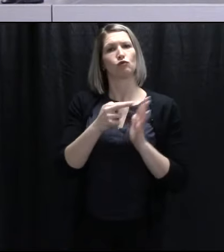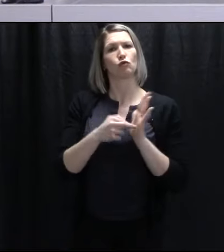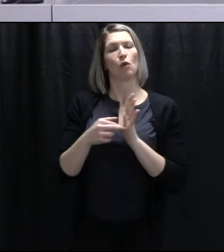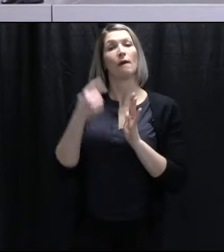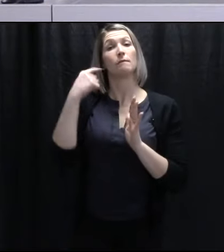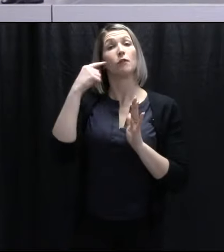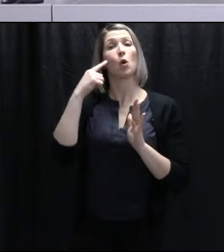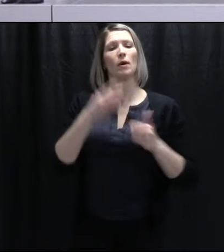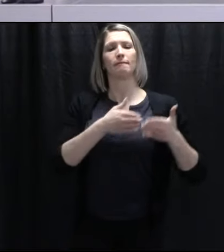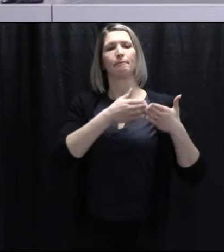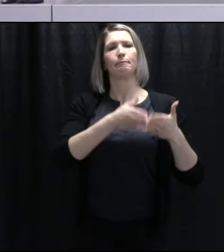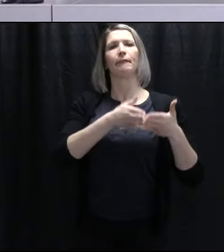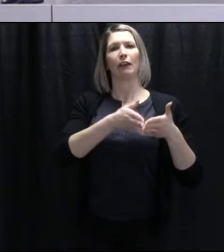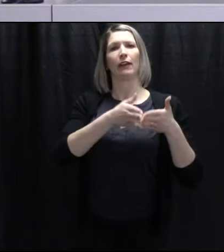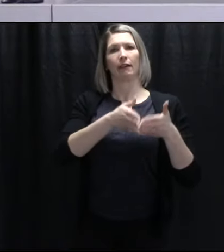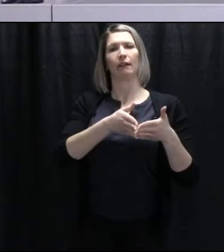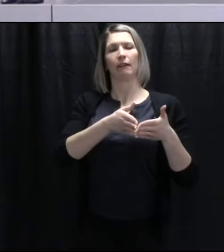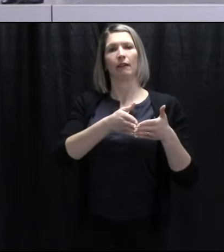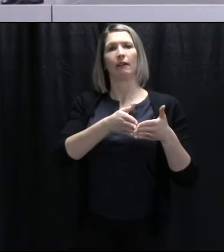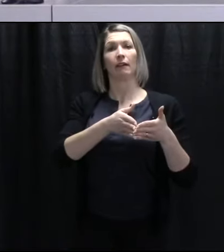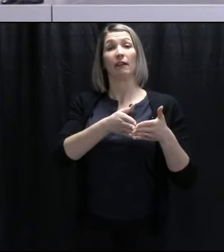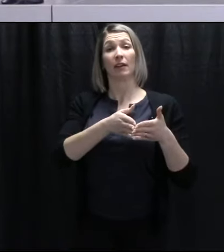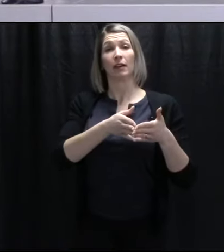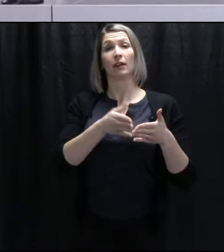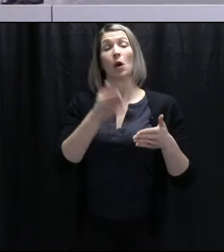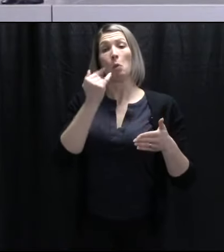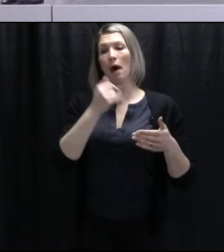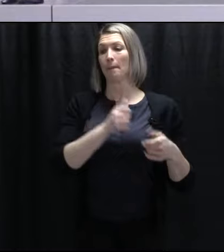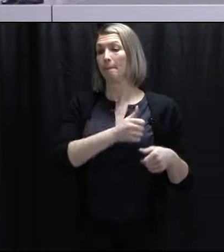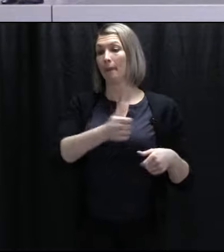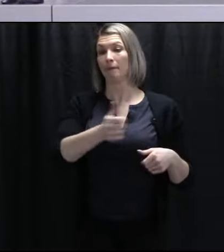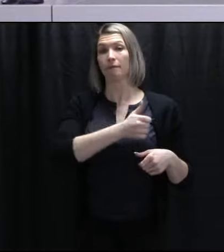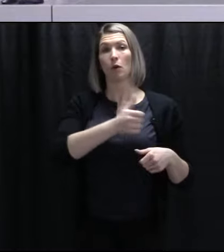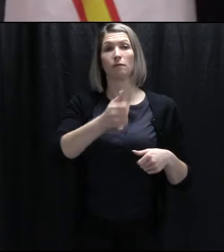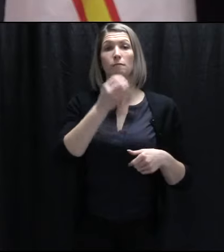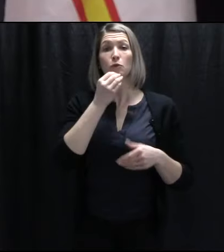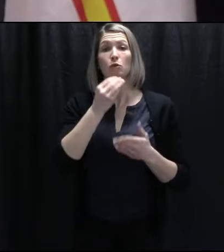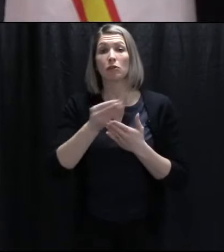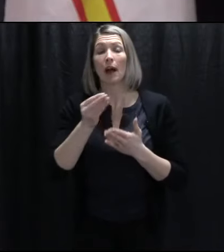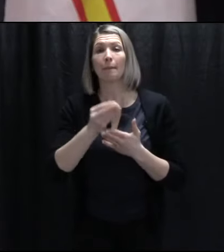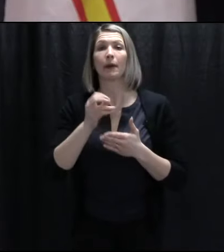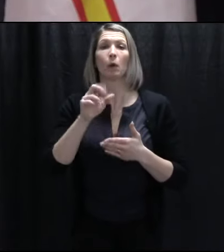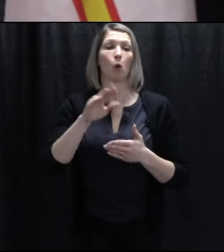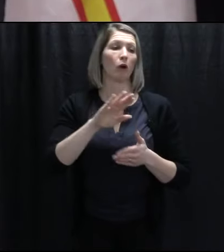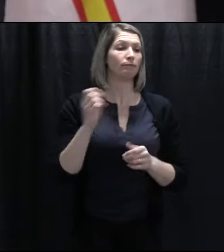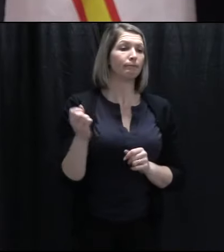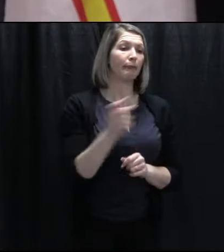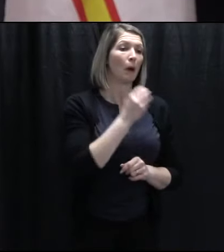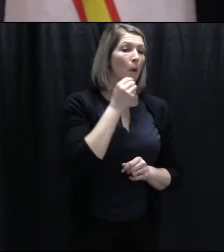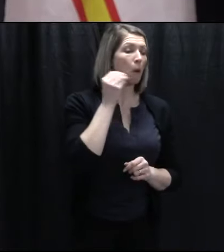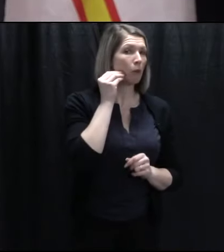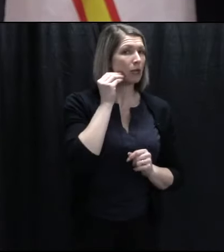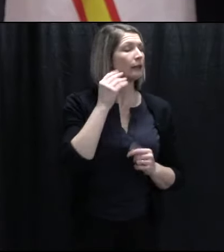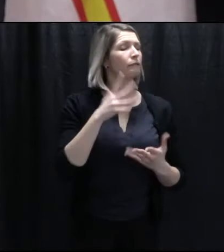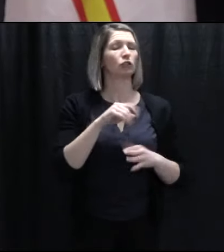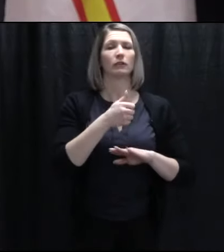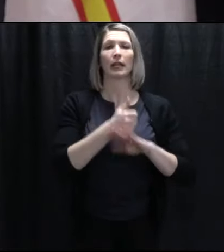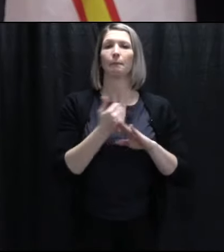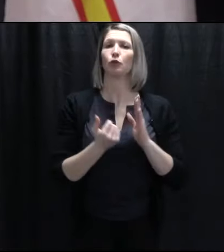as they go to their homes. Also, the changes that we made in the limitations around the number of people that would be